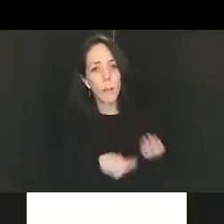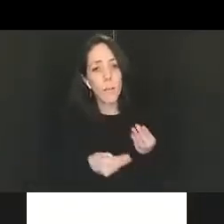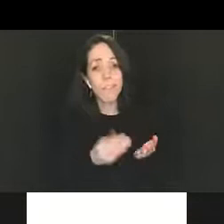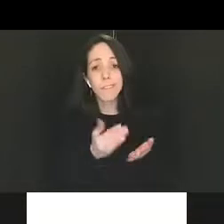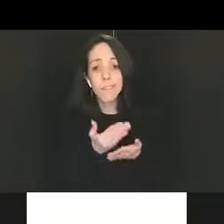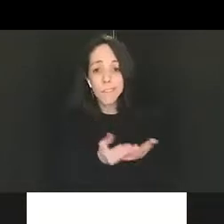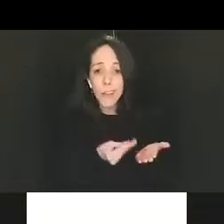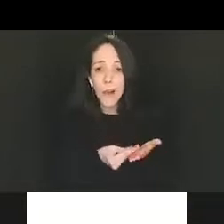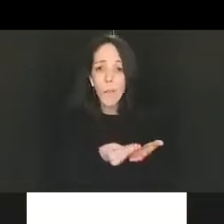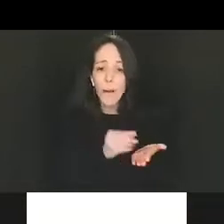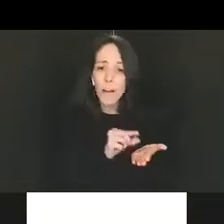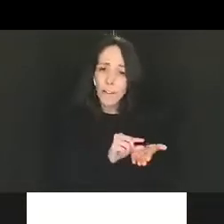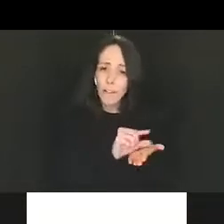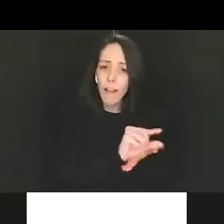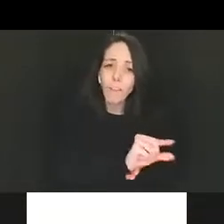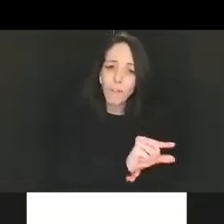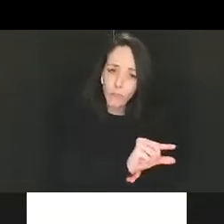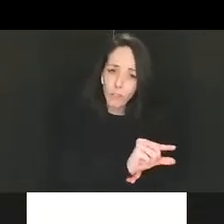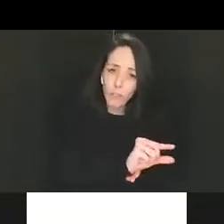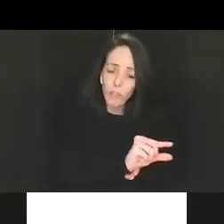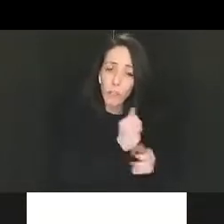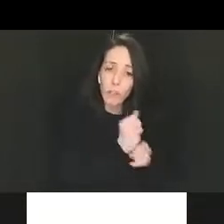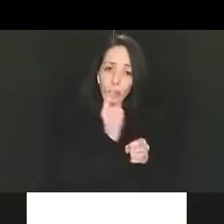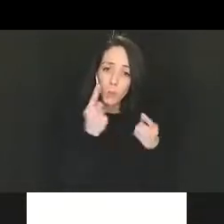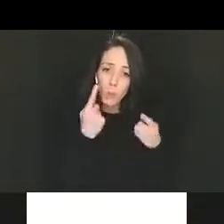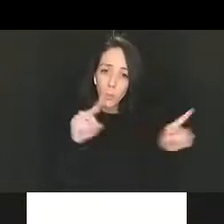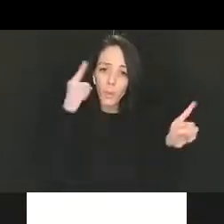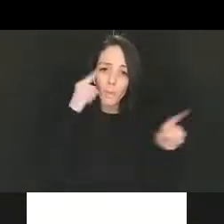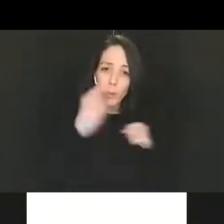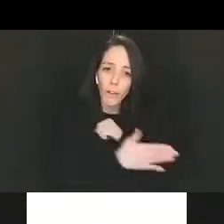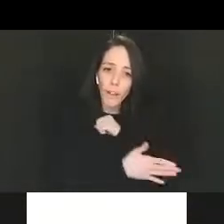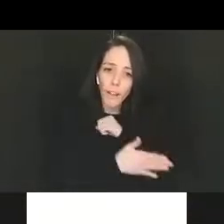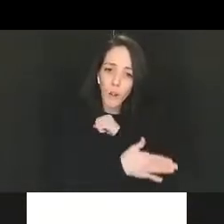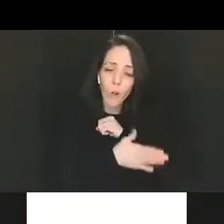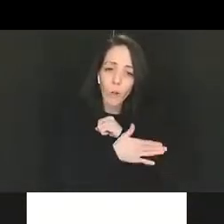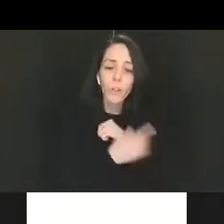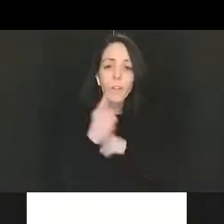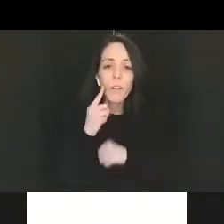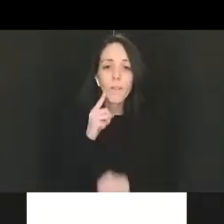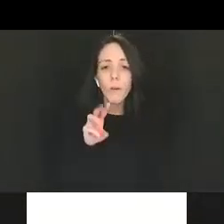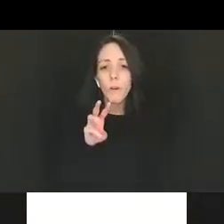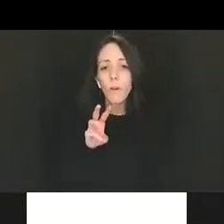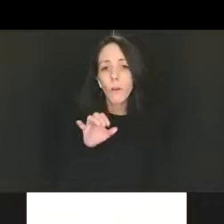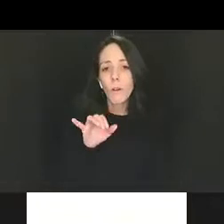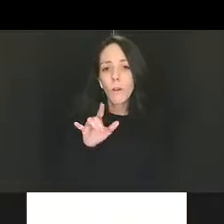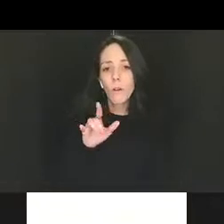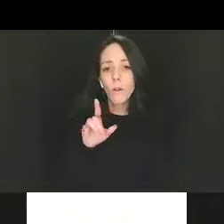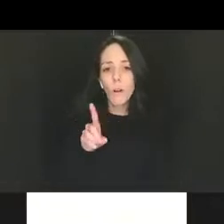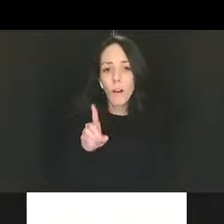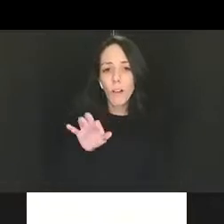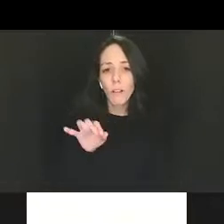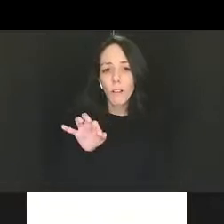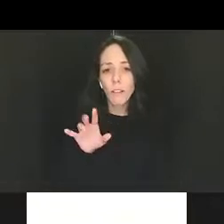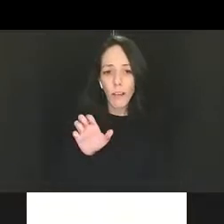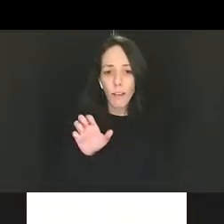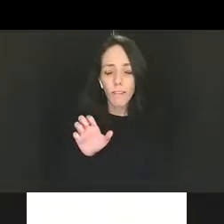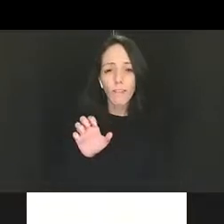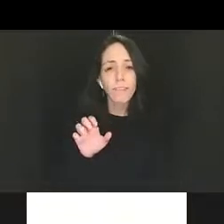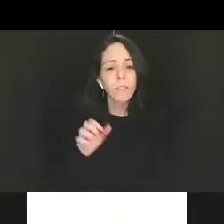allocated to make sure that this works for the county and for wildlife. You know, if we're talking diversity,